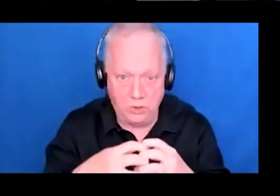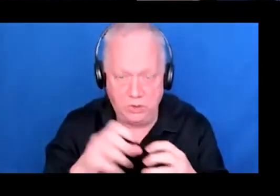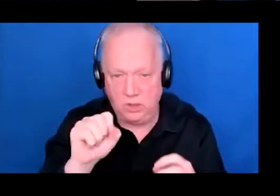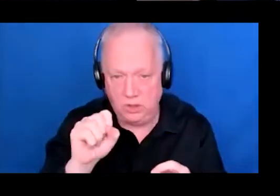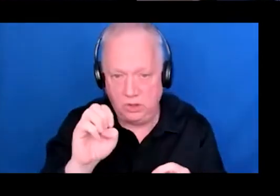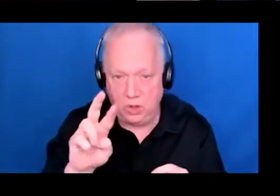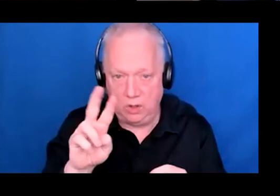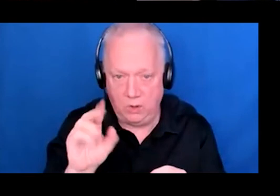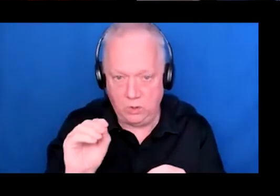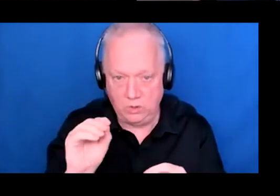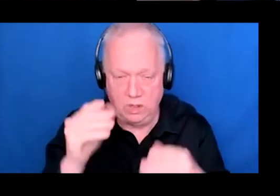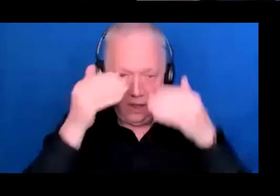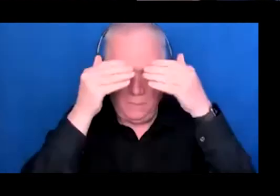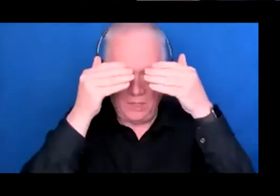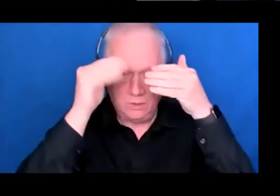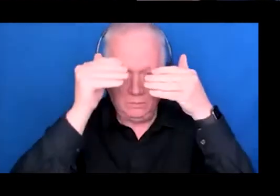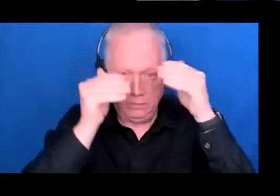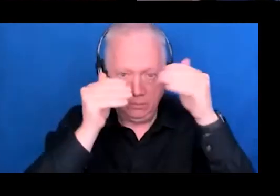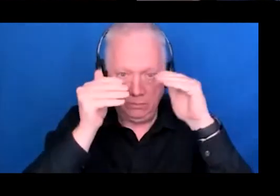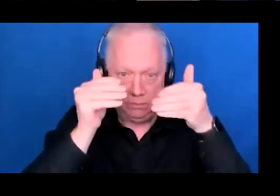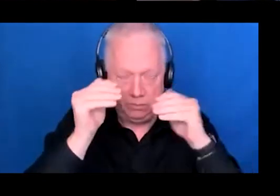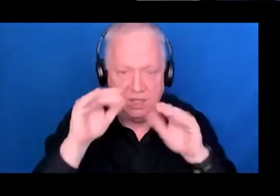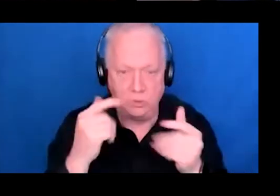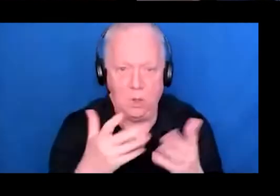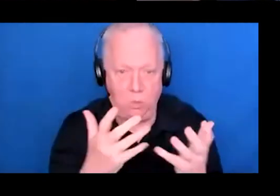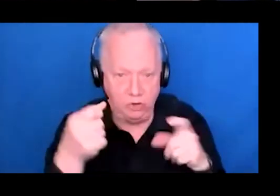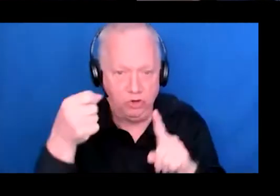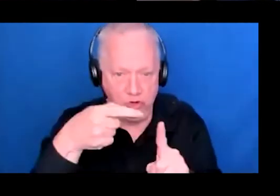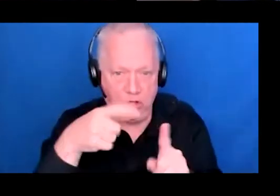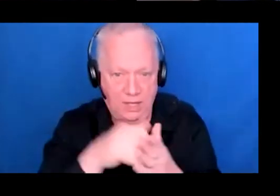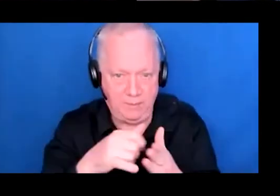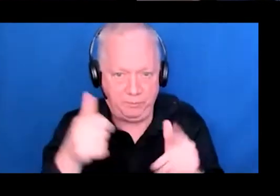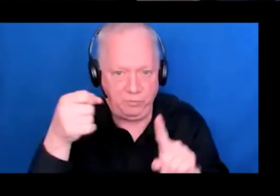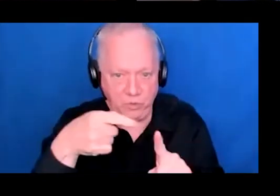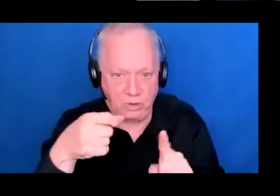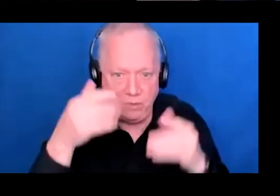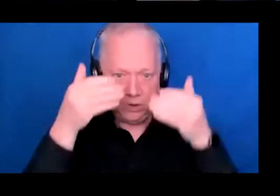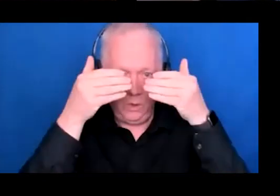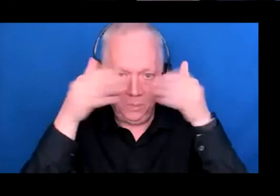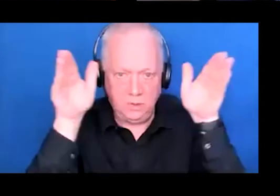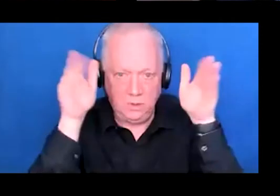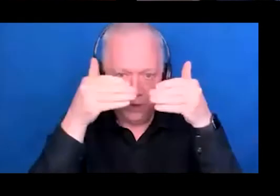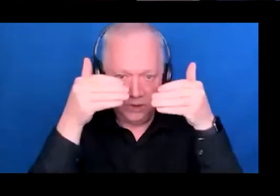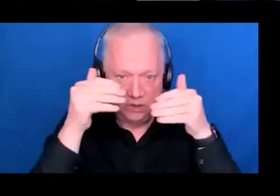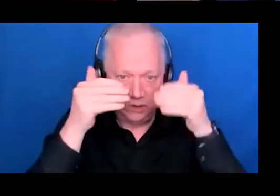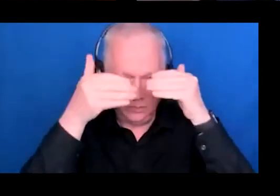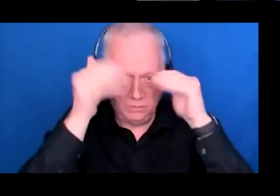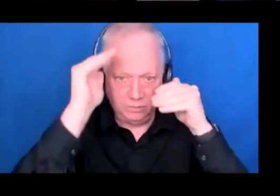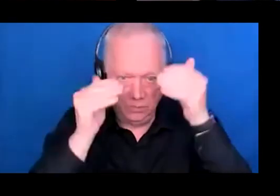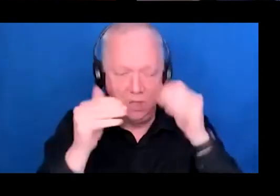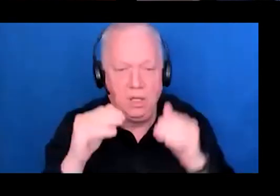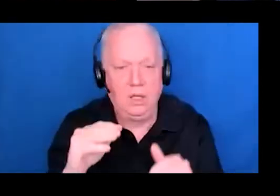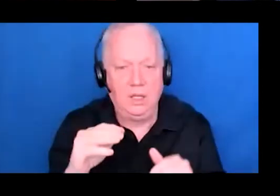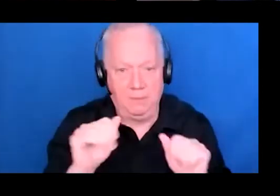move themselves, you know, and you can trigger them. So that's what I want to have. I wanted to have it triggered so the mask opens and closes. So the mask